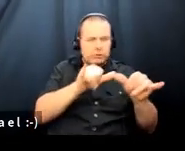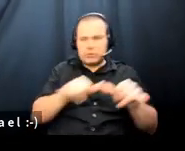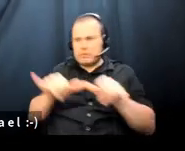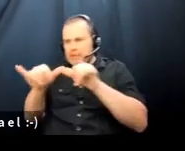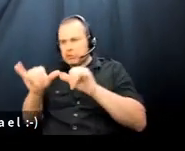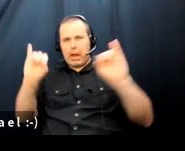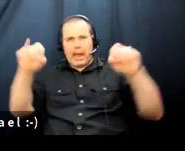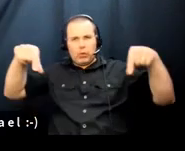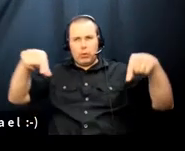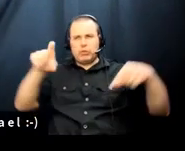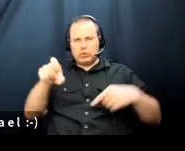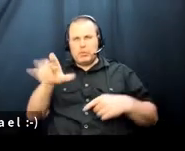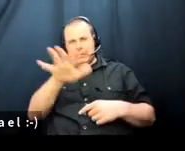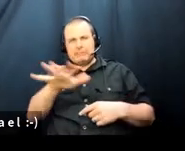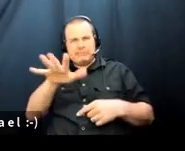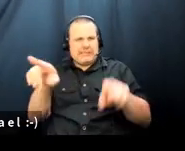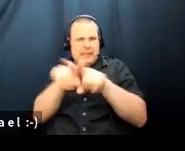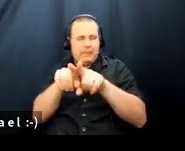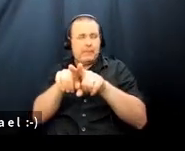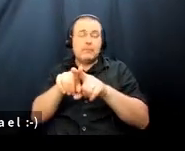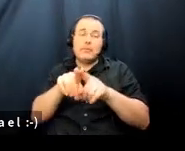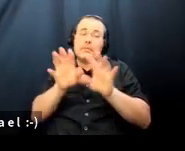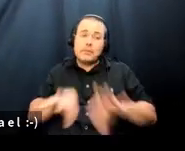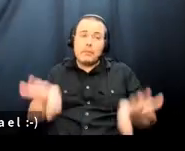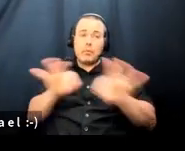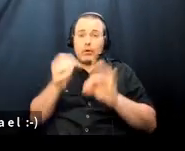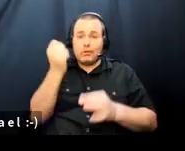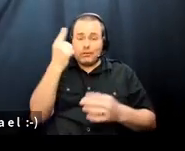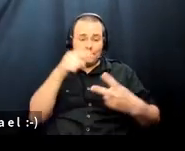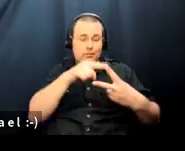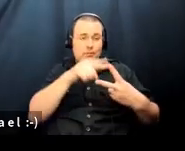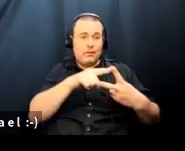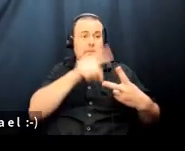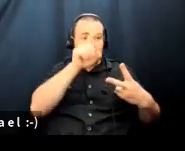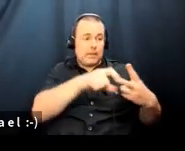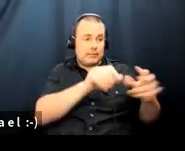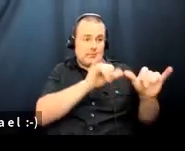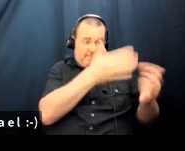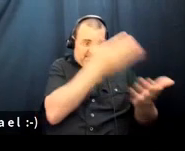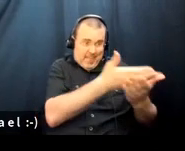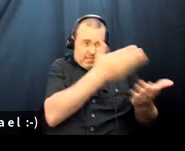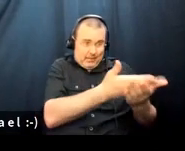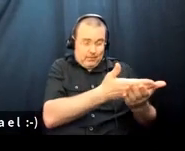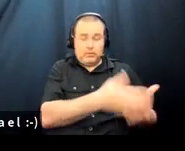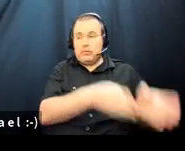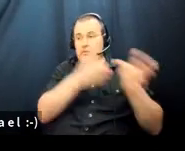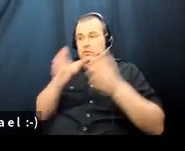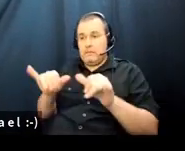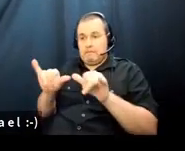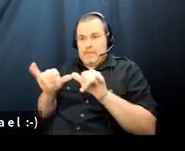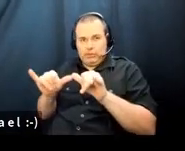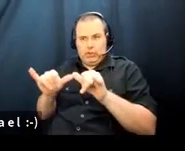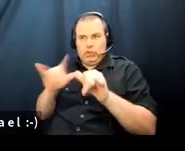that whatever is done needs to be valid. It has to measure what we think it's measuring, and it must also